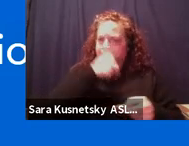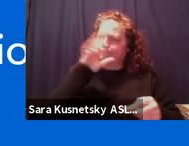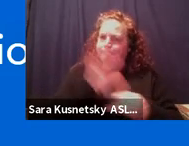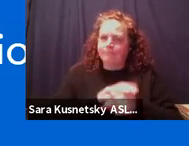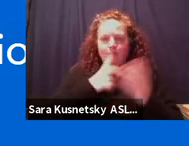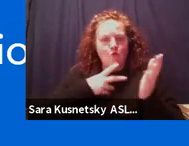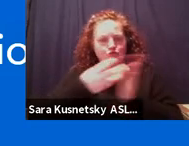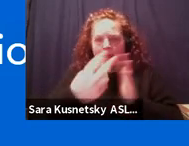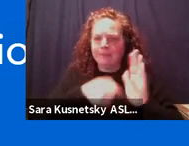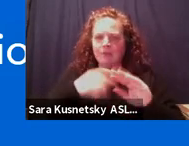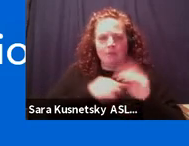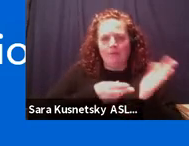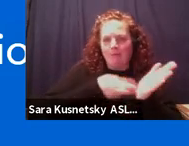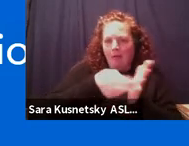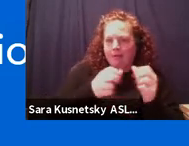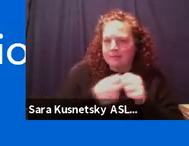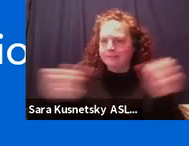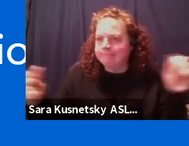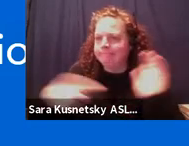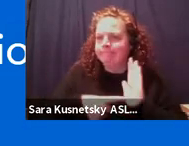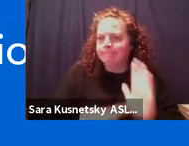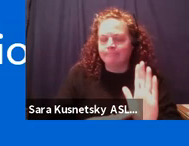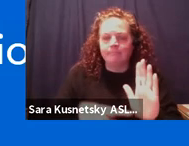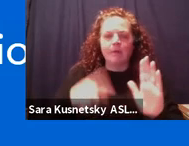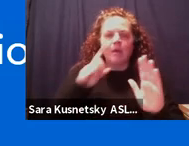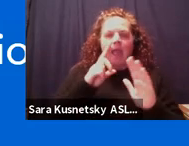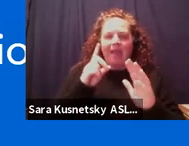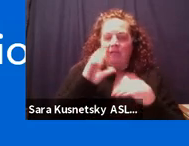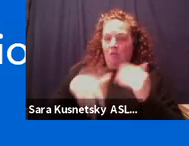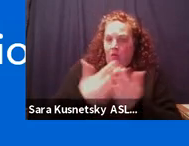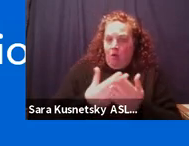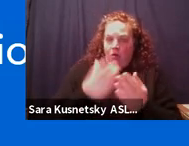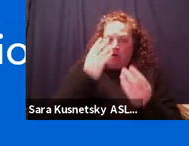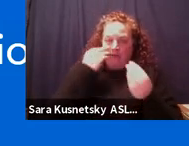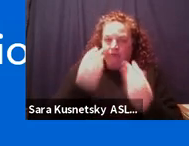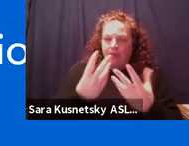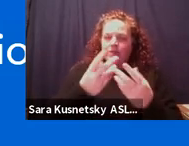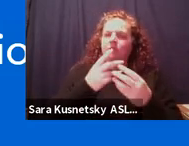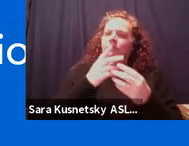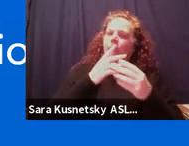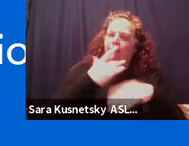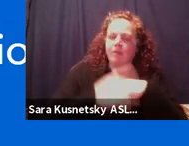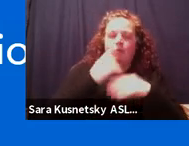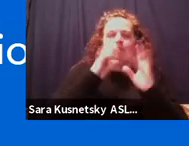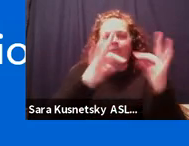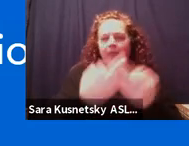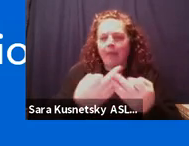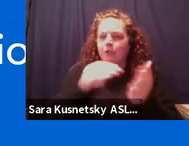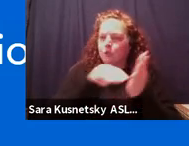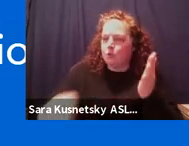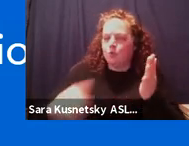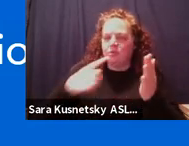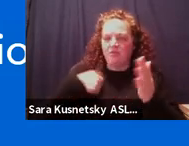are available to students, to all families and all students. And so online tonight, you can go to